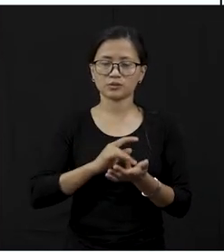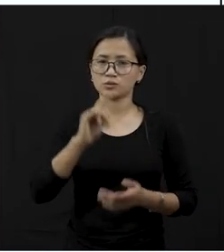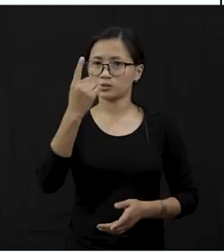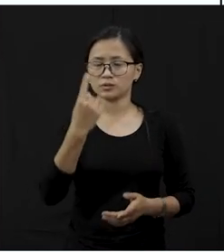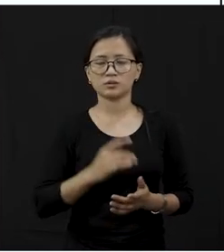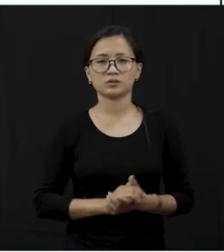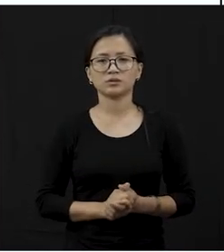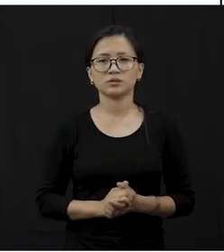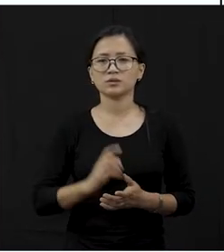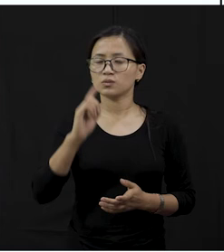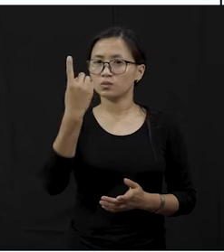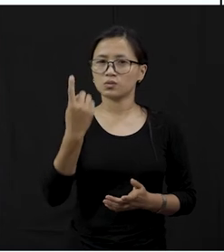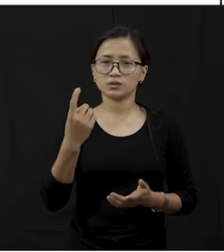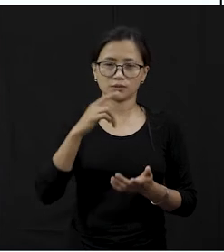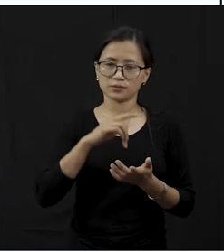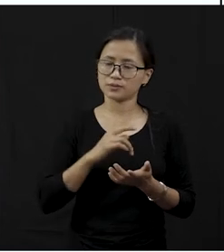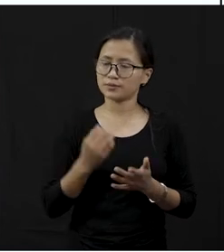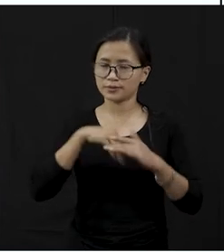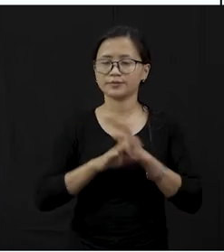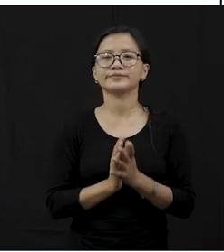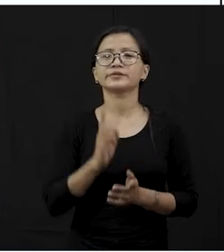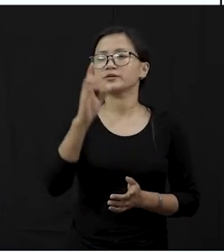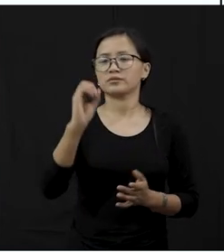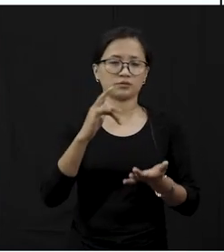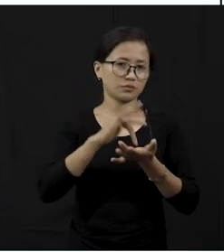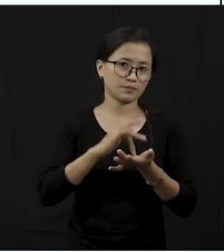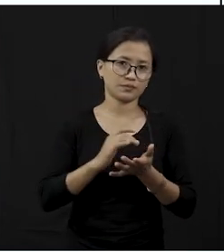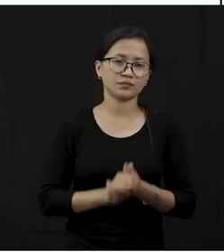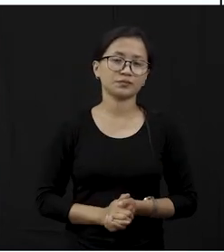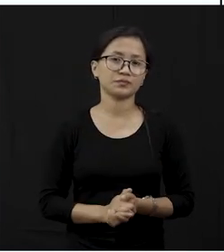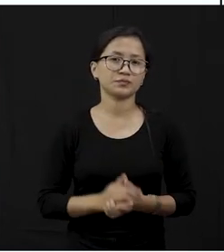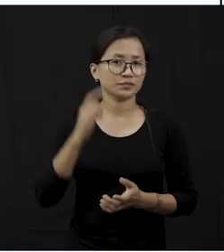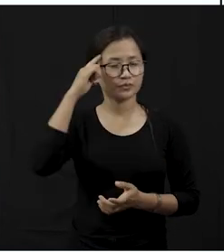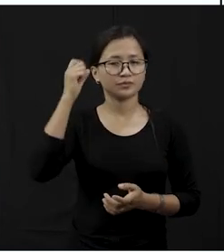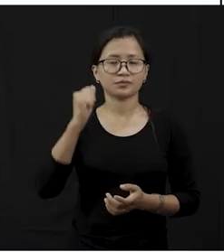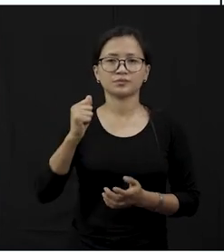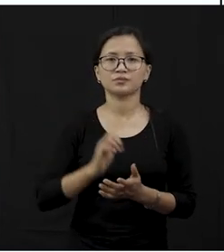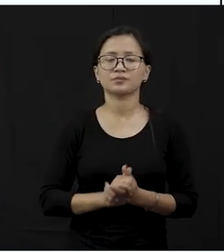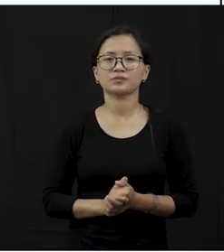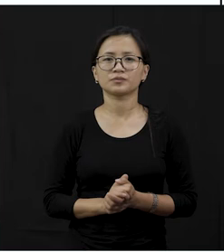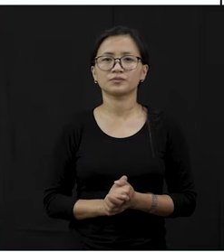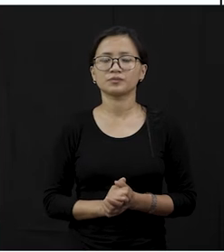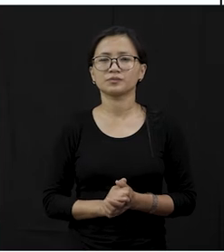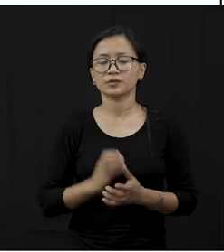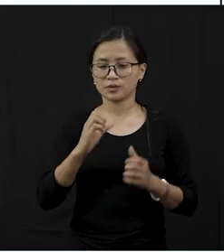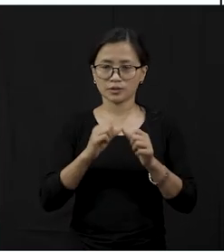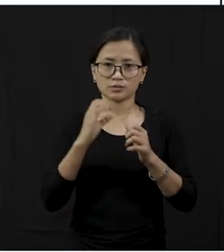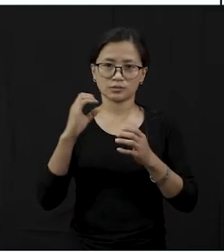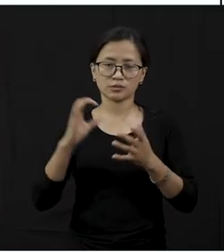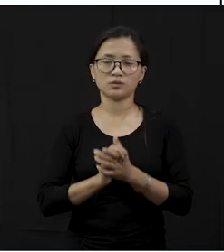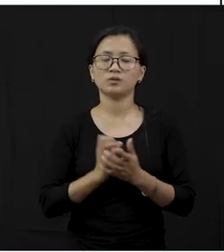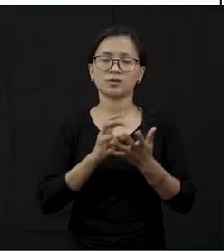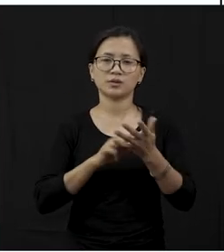ones and one in tens place. Also, you should remember that on one place you can accommodate only